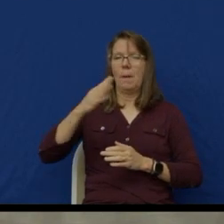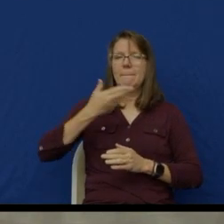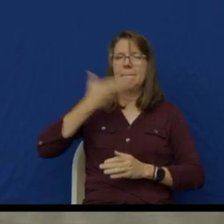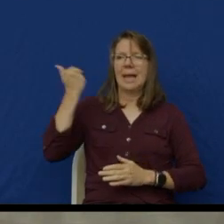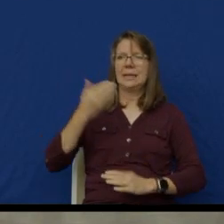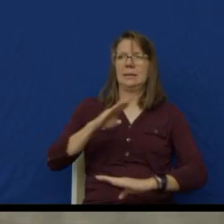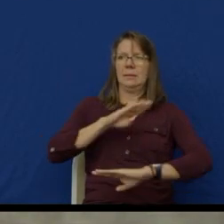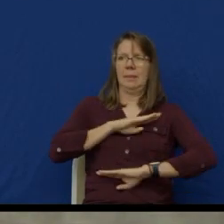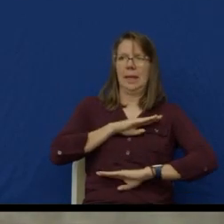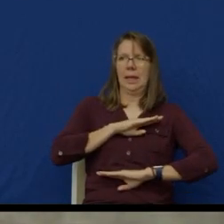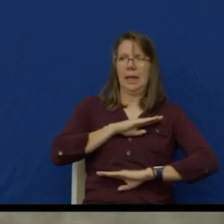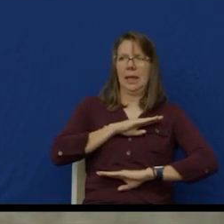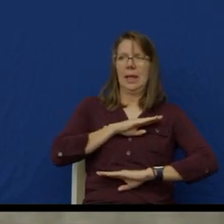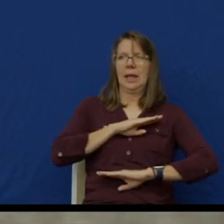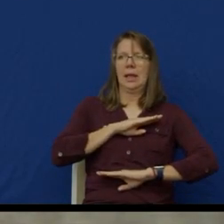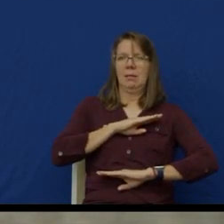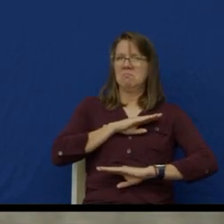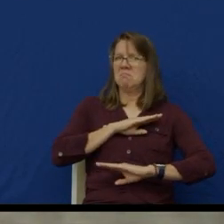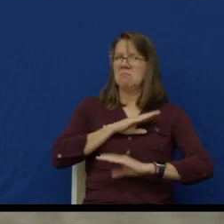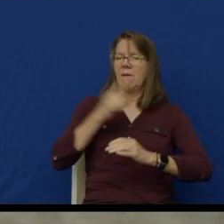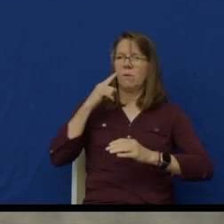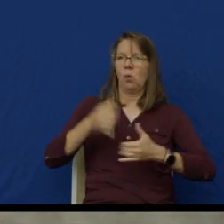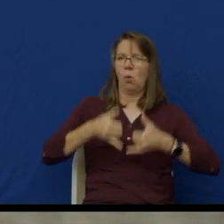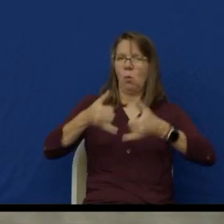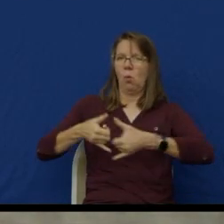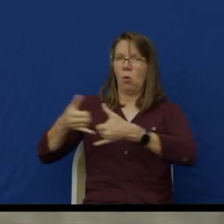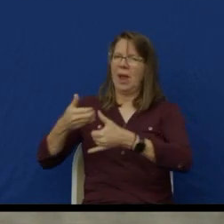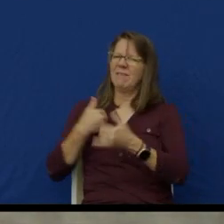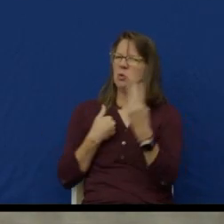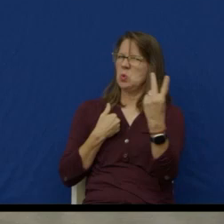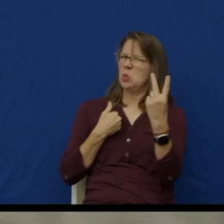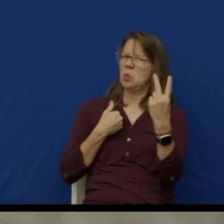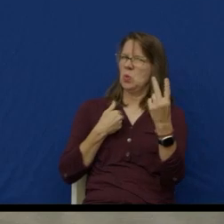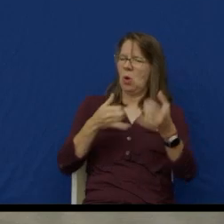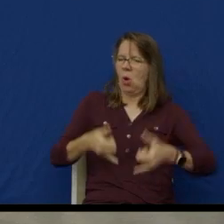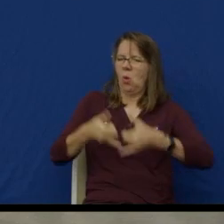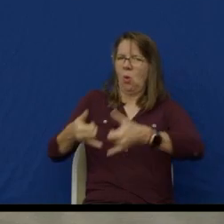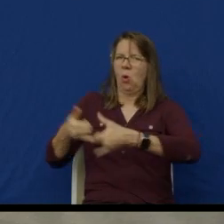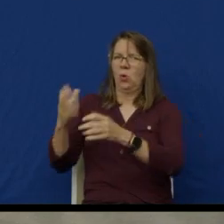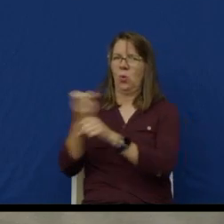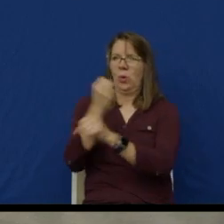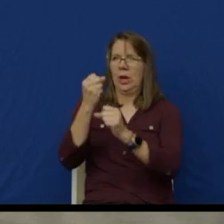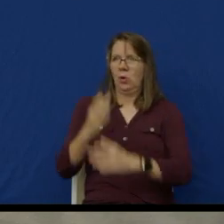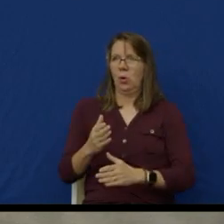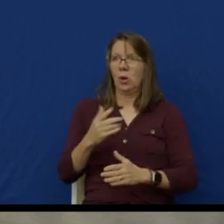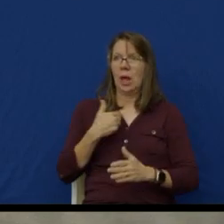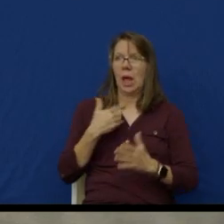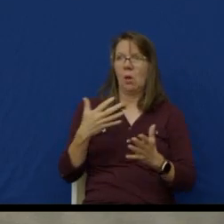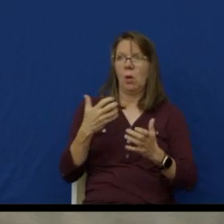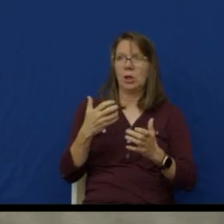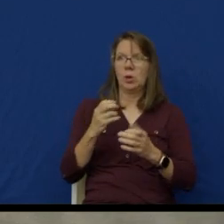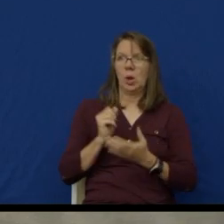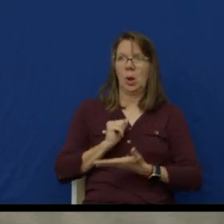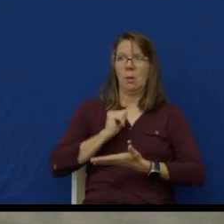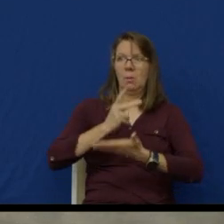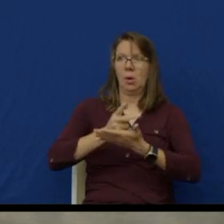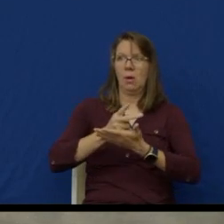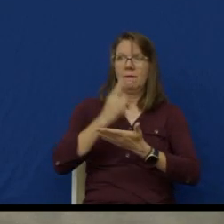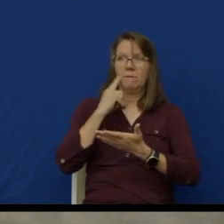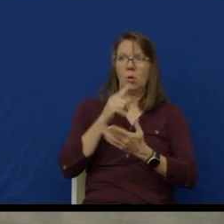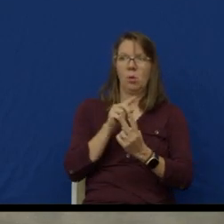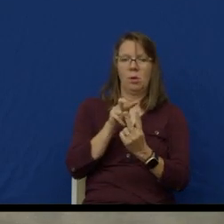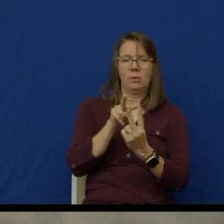of the award. So yes, there are two award winners. Therefore, I would like to move approval of